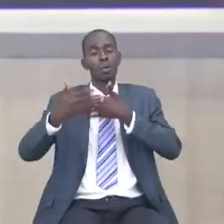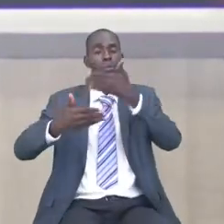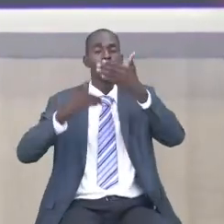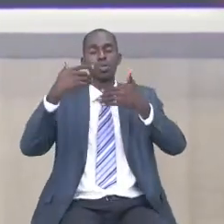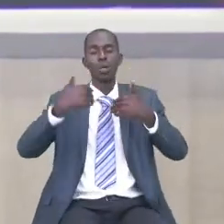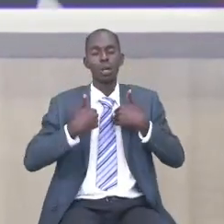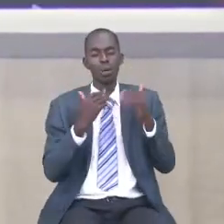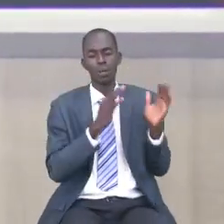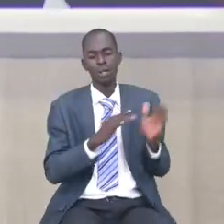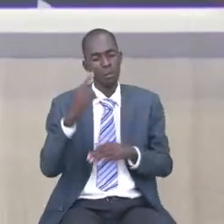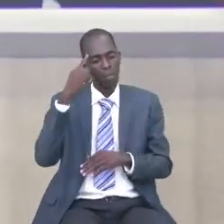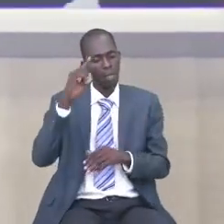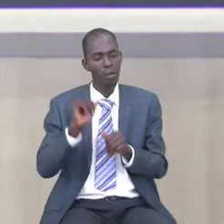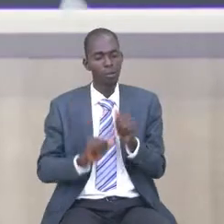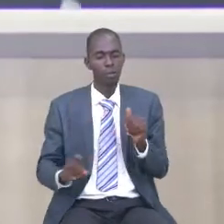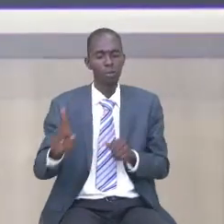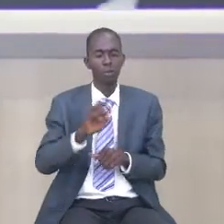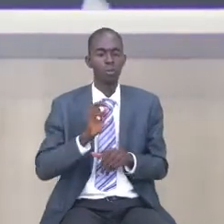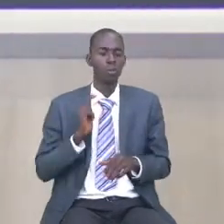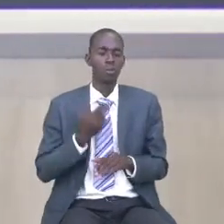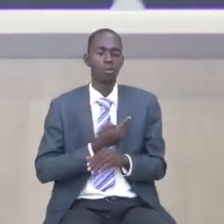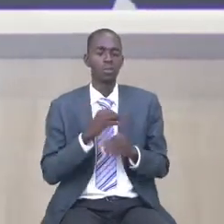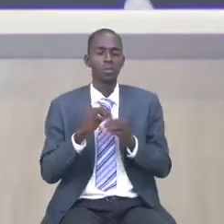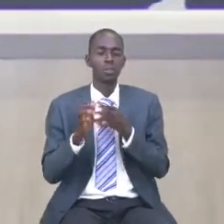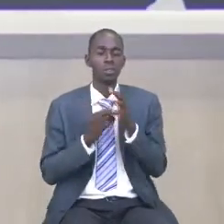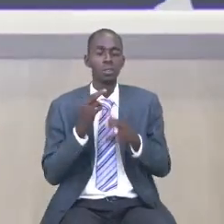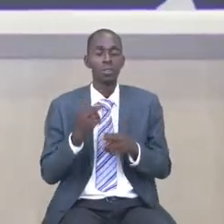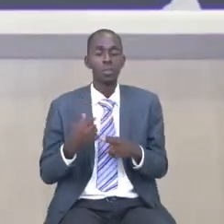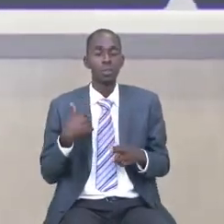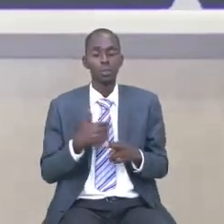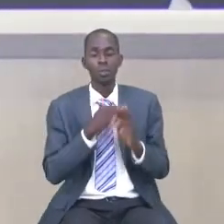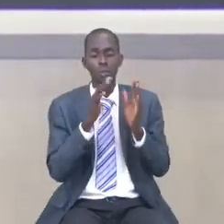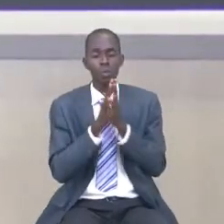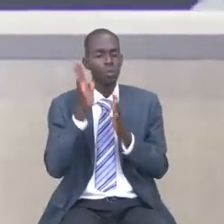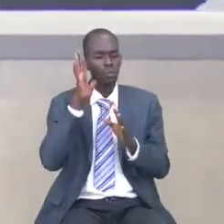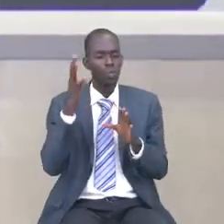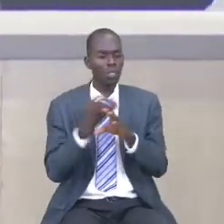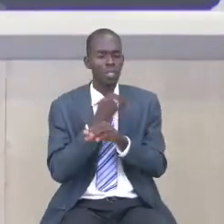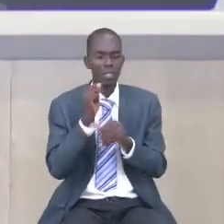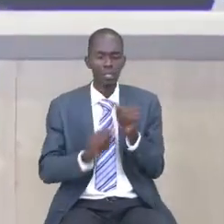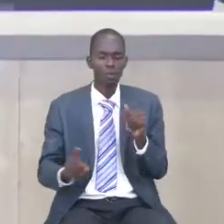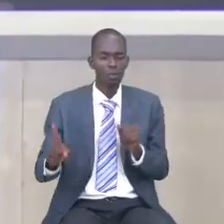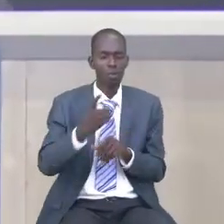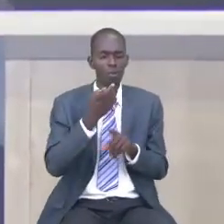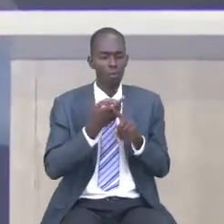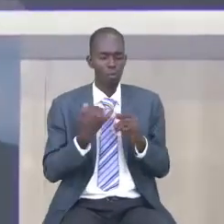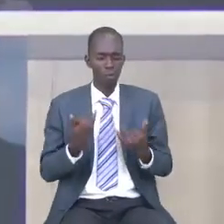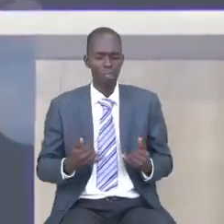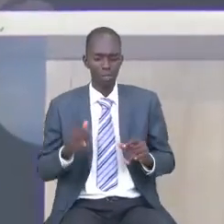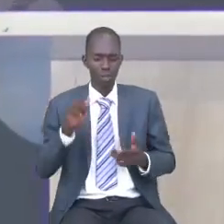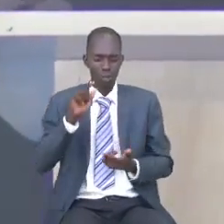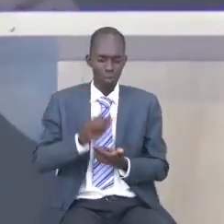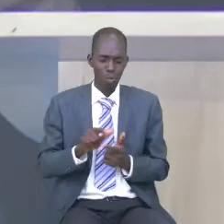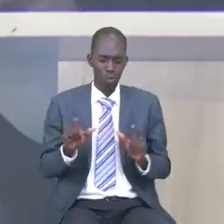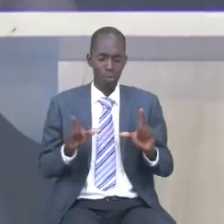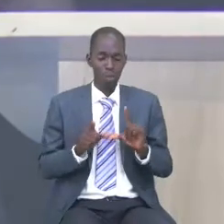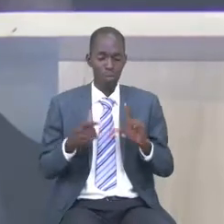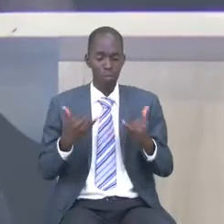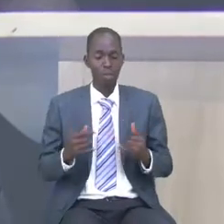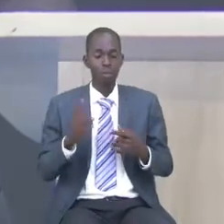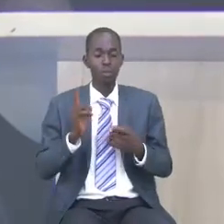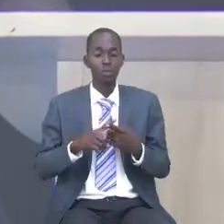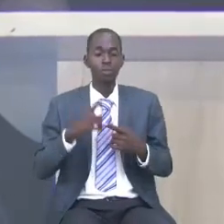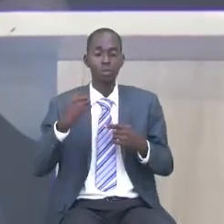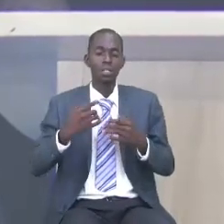every one of us. I pray, Lord, you take everyone from the level where they are now and take them to